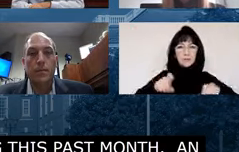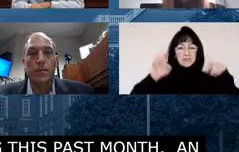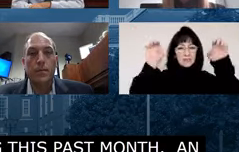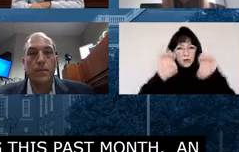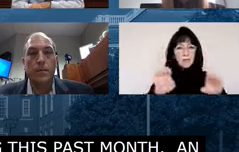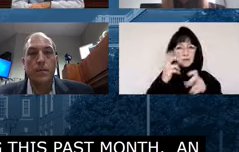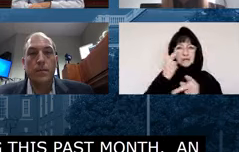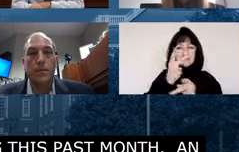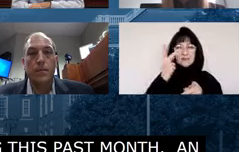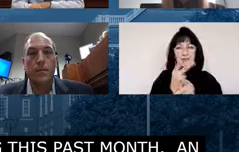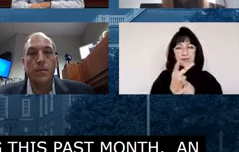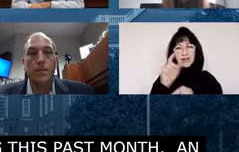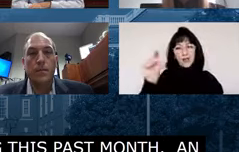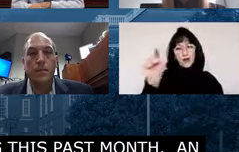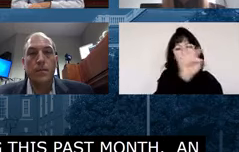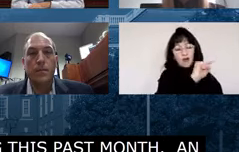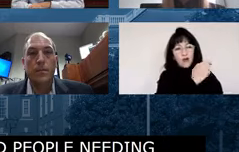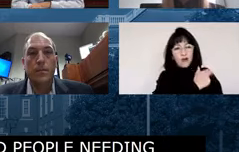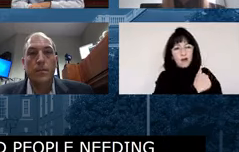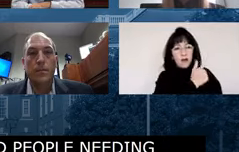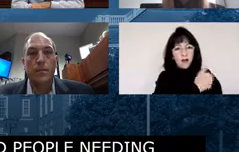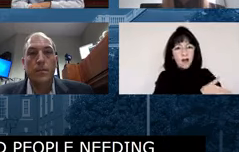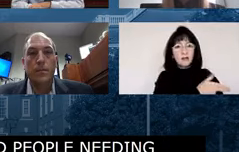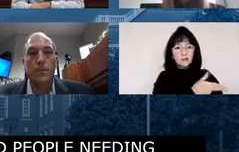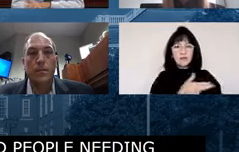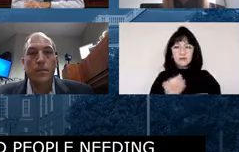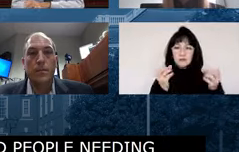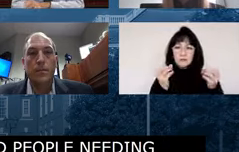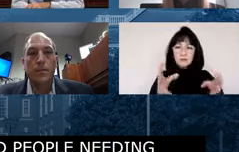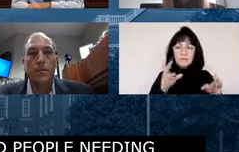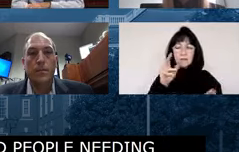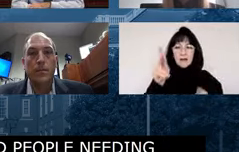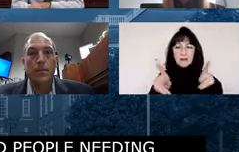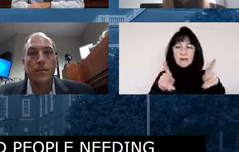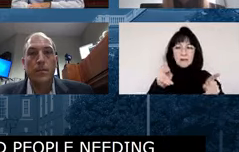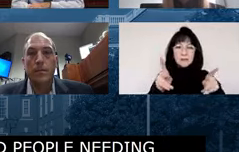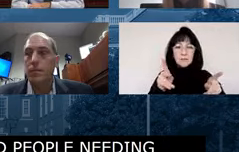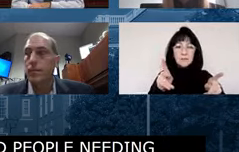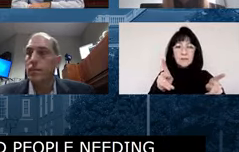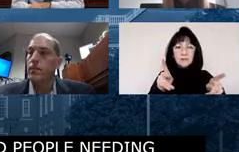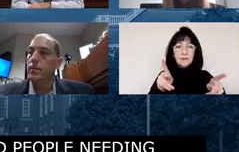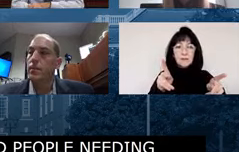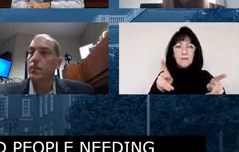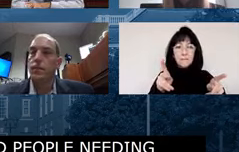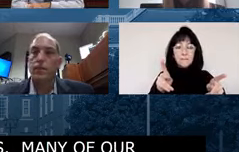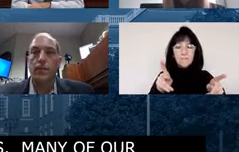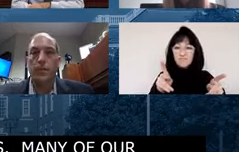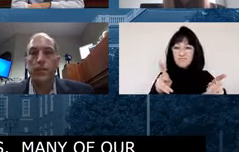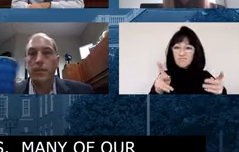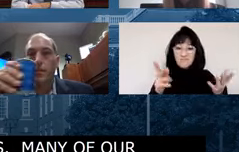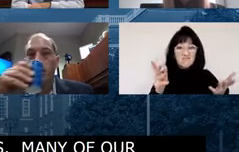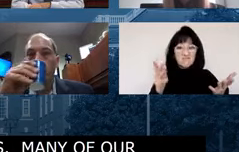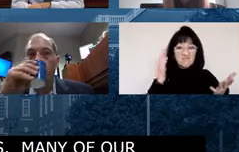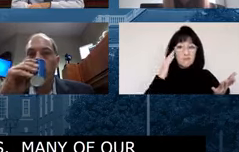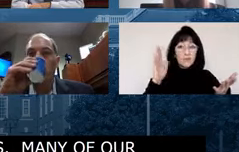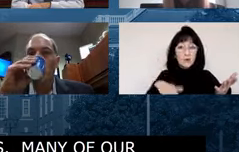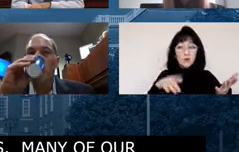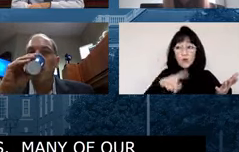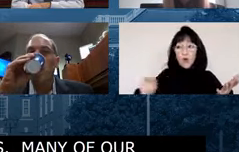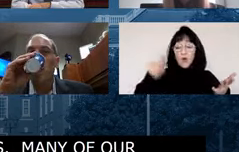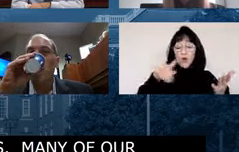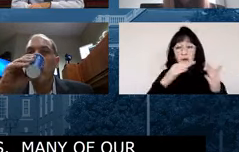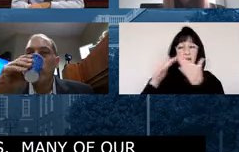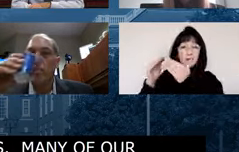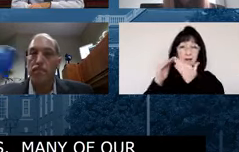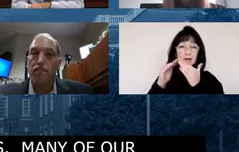colleagues, which tested positive for COVID-19 and couldn't be on the job, which stressed them even more.